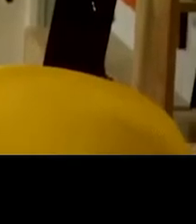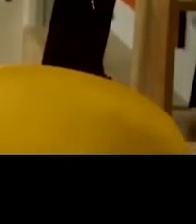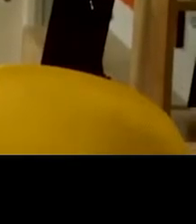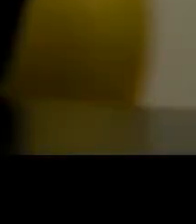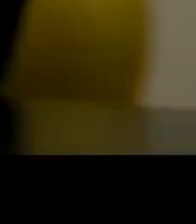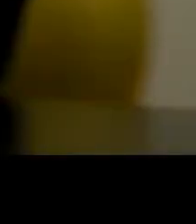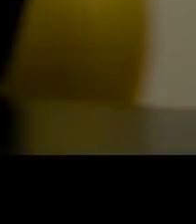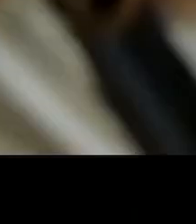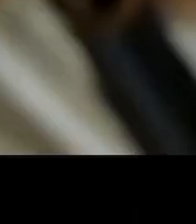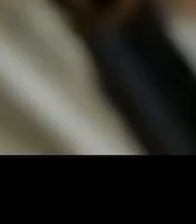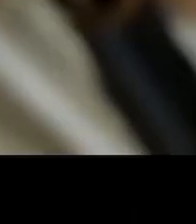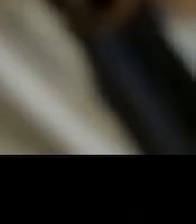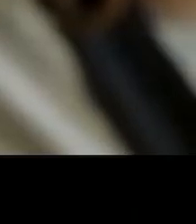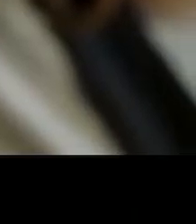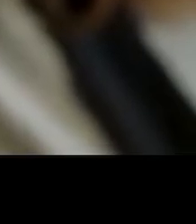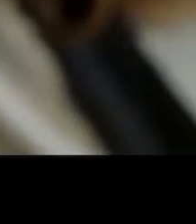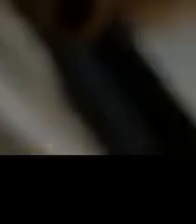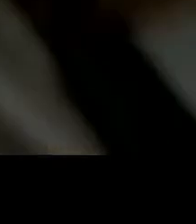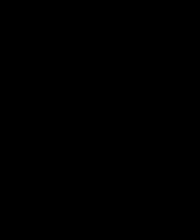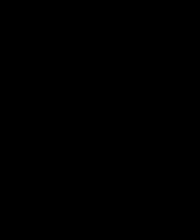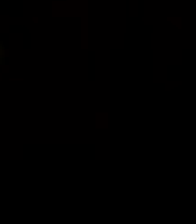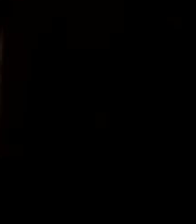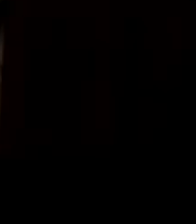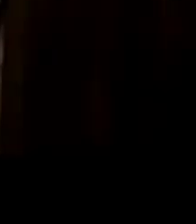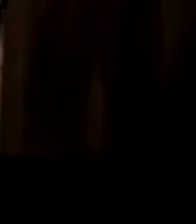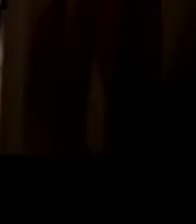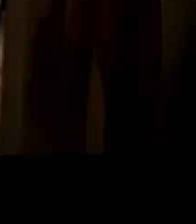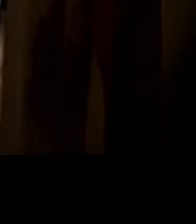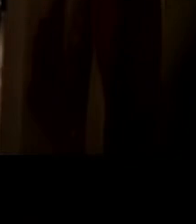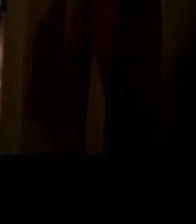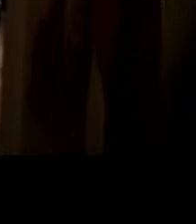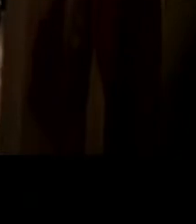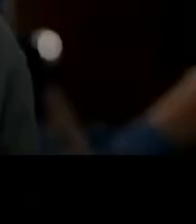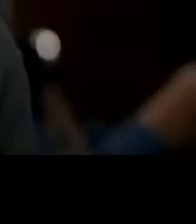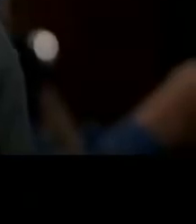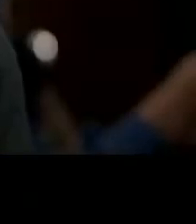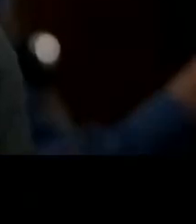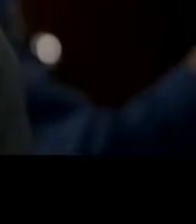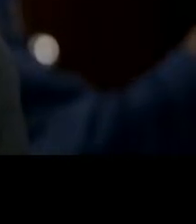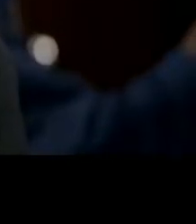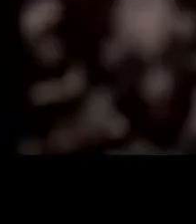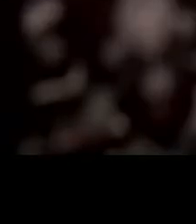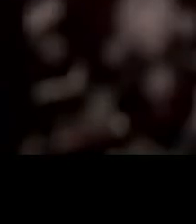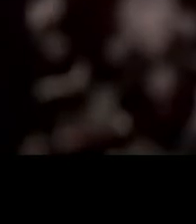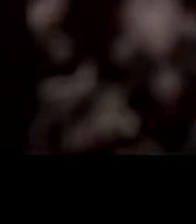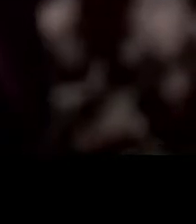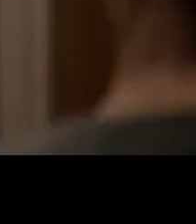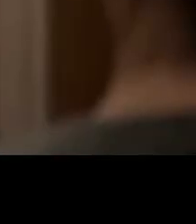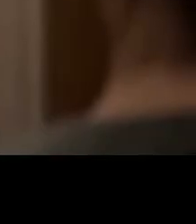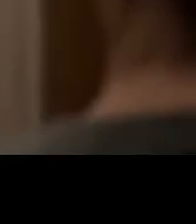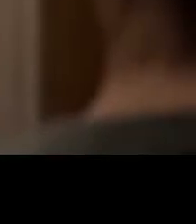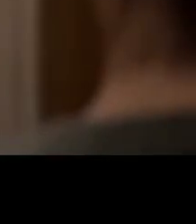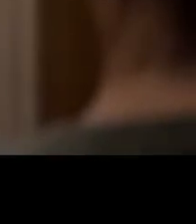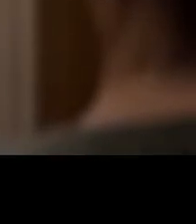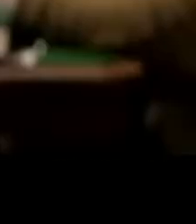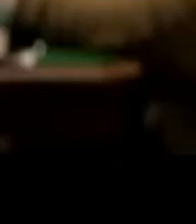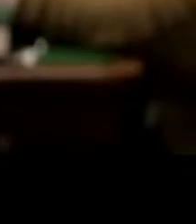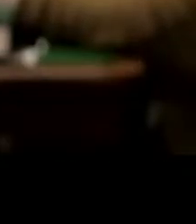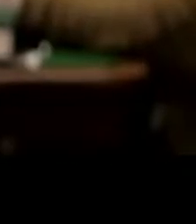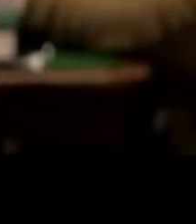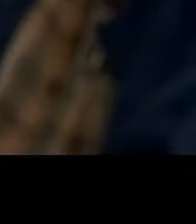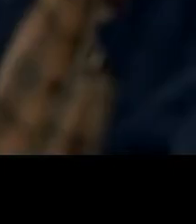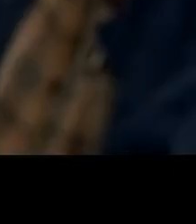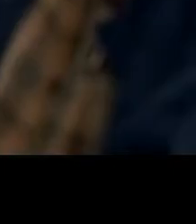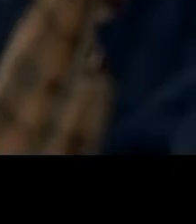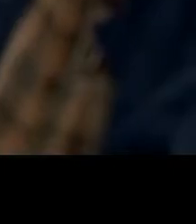maintain a job. Check. And I need to make friends. Well played, Jack. Thank you, but I didn't play well. You played poorly. You're very old. I'm sorry, it's